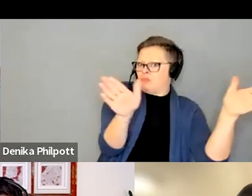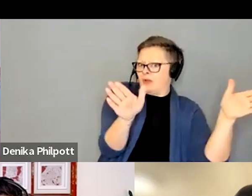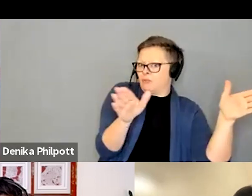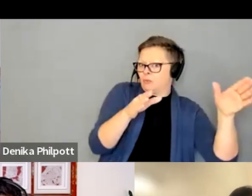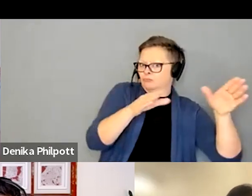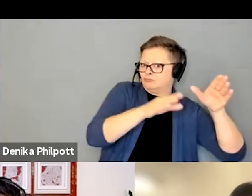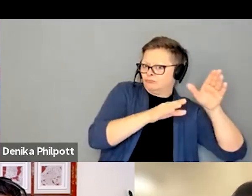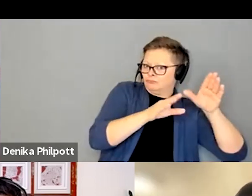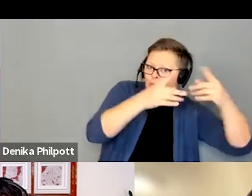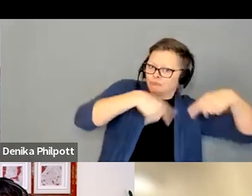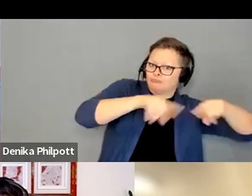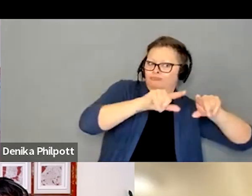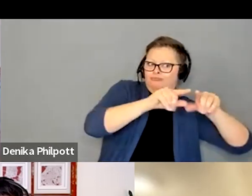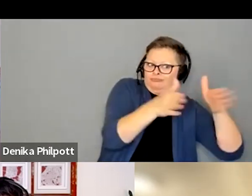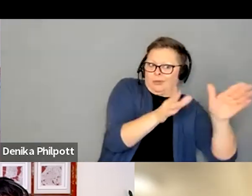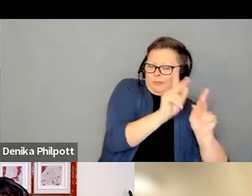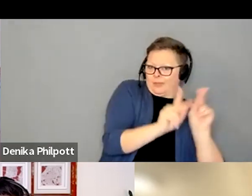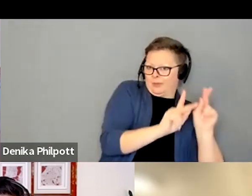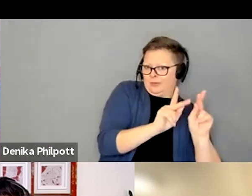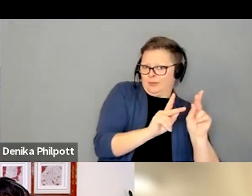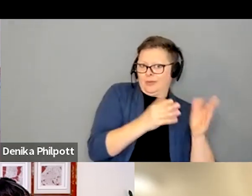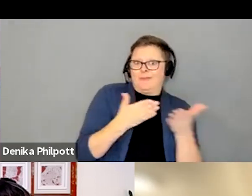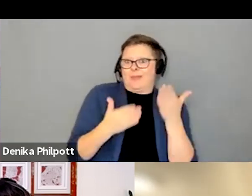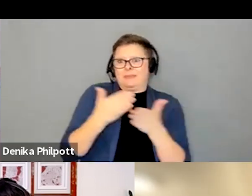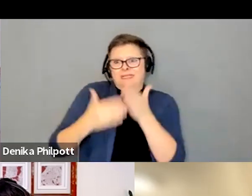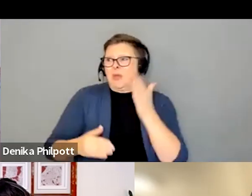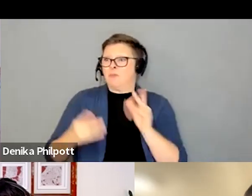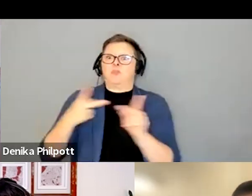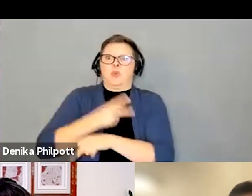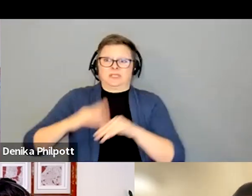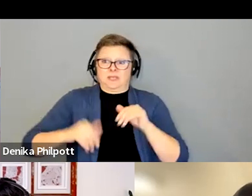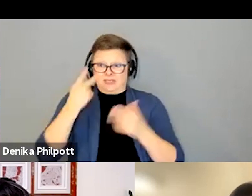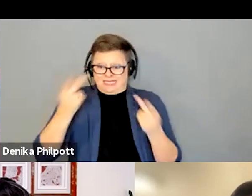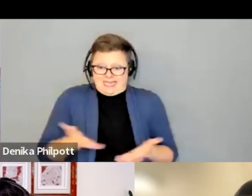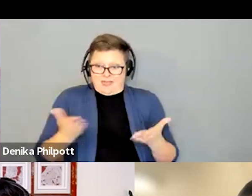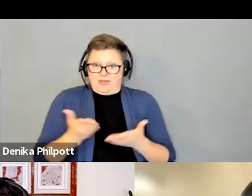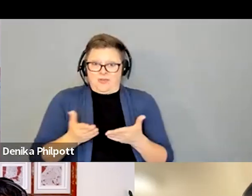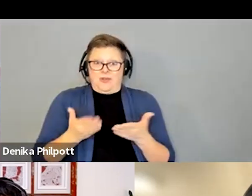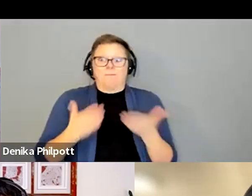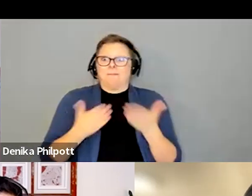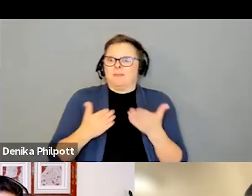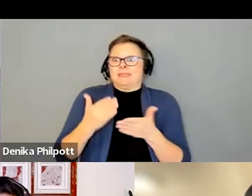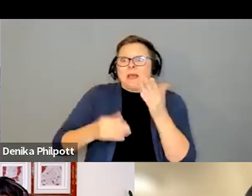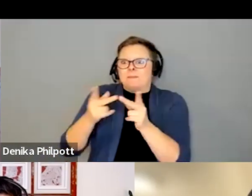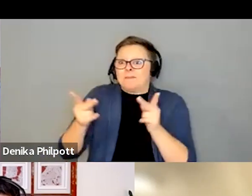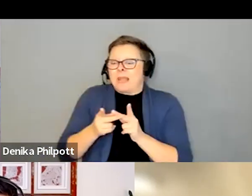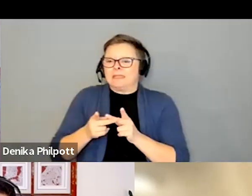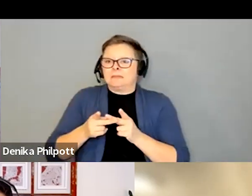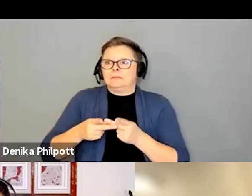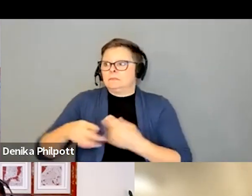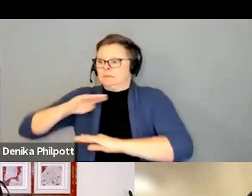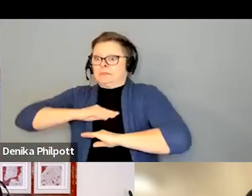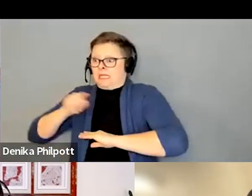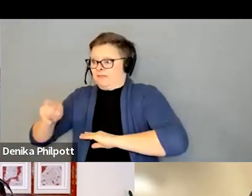there places where it's actually worse off than we're seeing here? Are there places where nobody's feeling fulfilled and everybody's a bottom runner, right? And